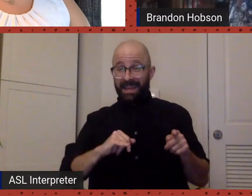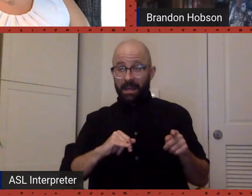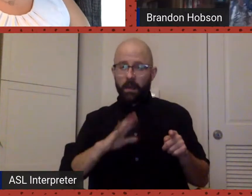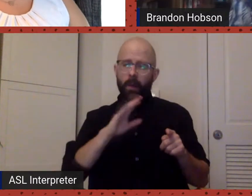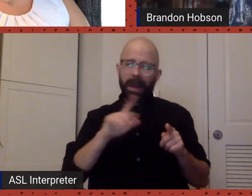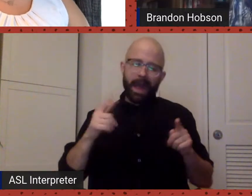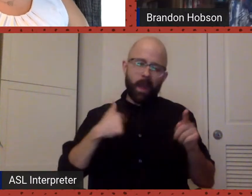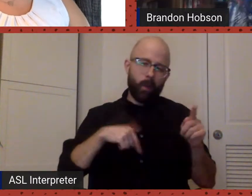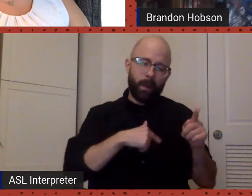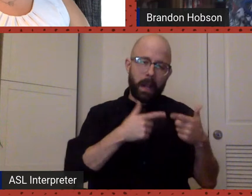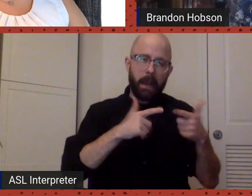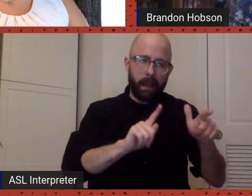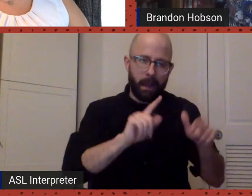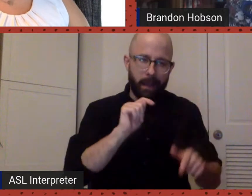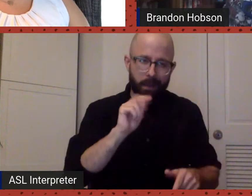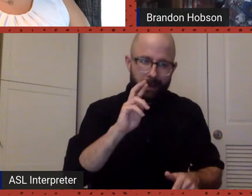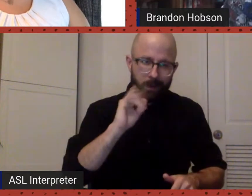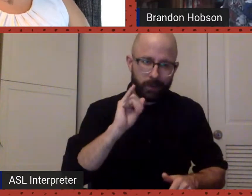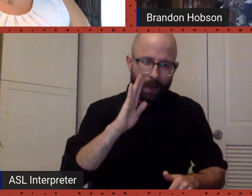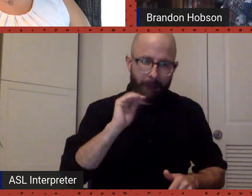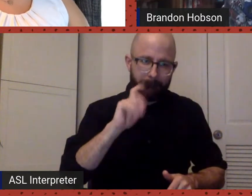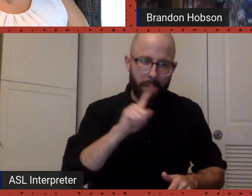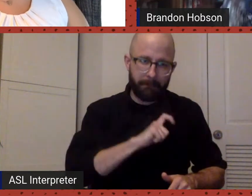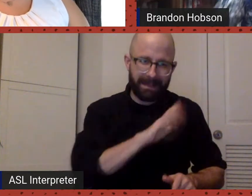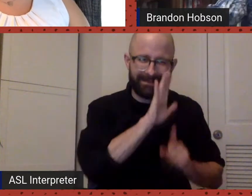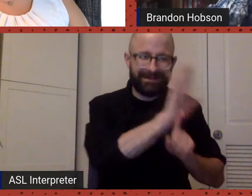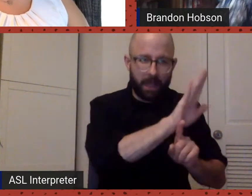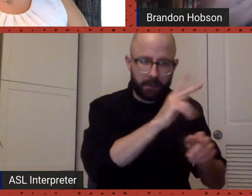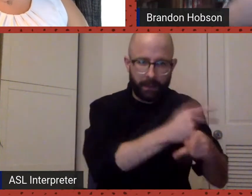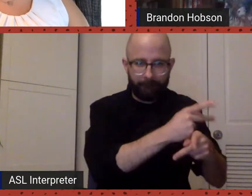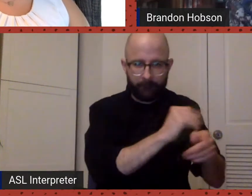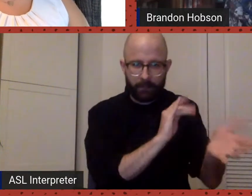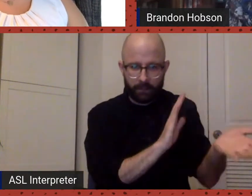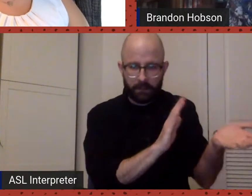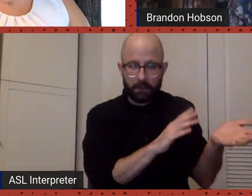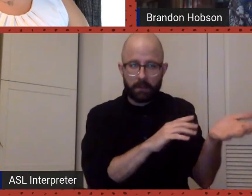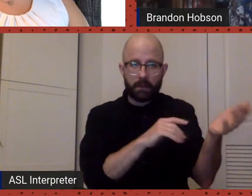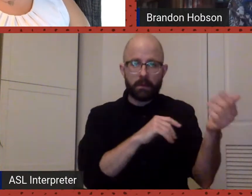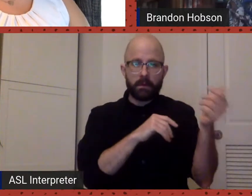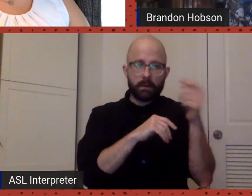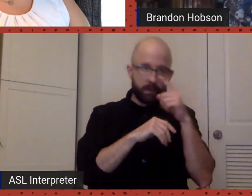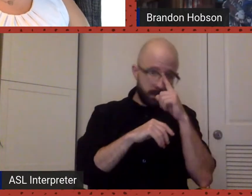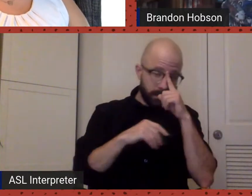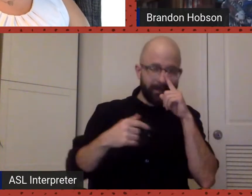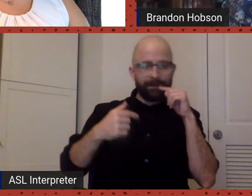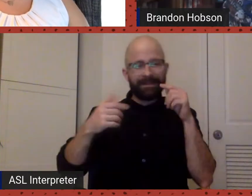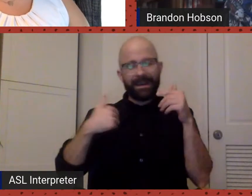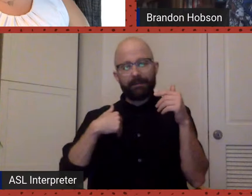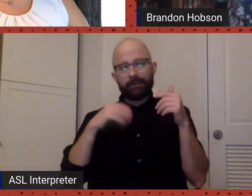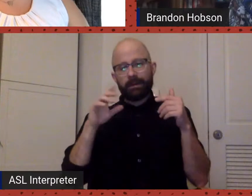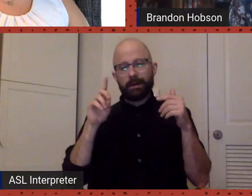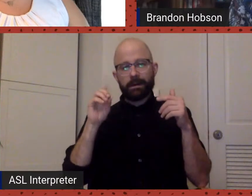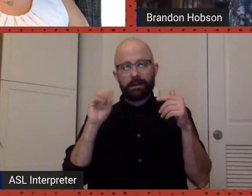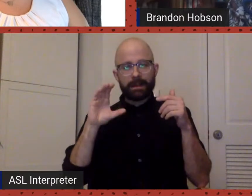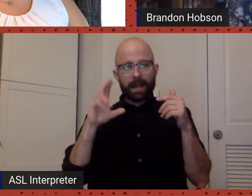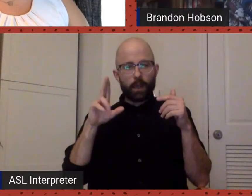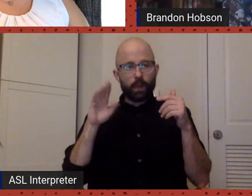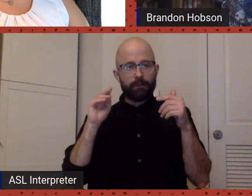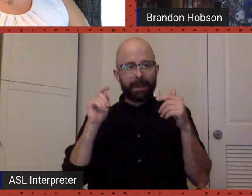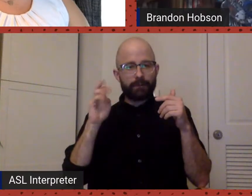let the tribal police take care of this. We're not going to. There's a documentary, and my spouse